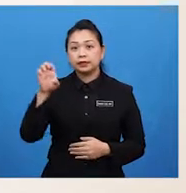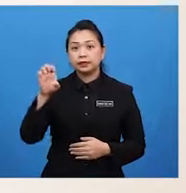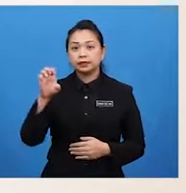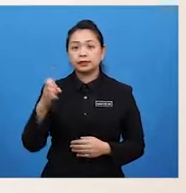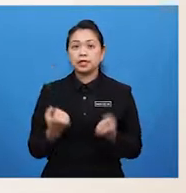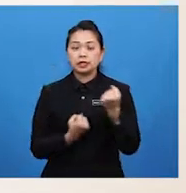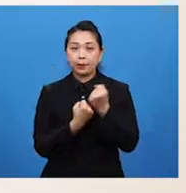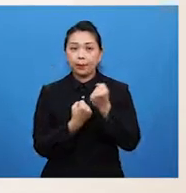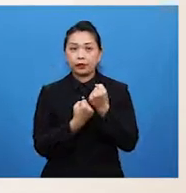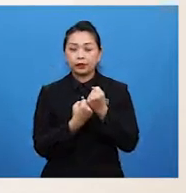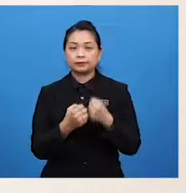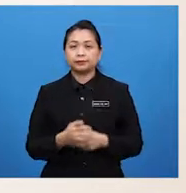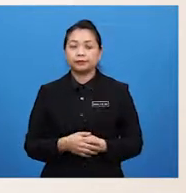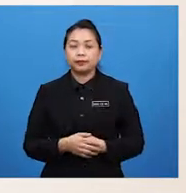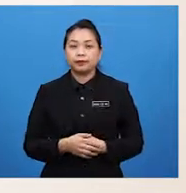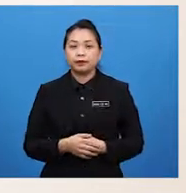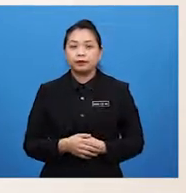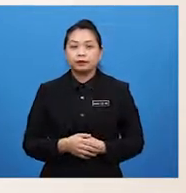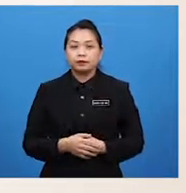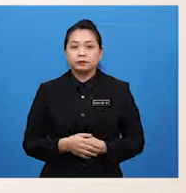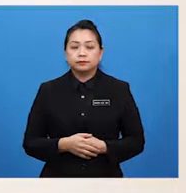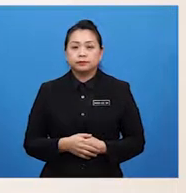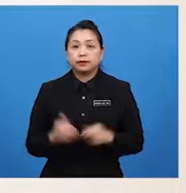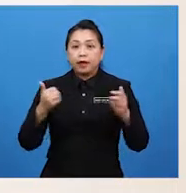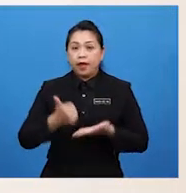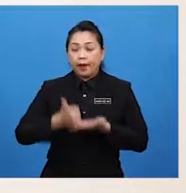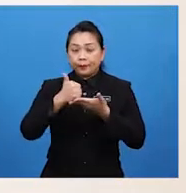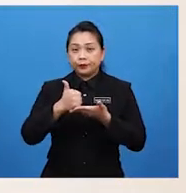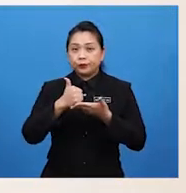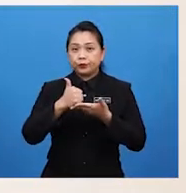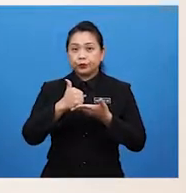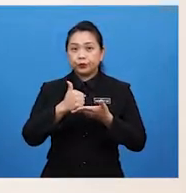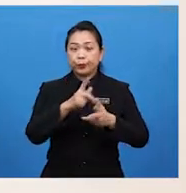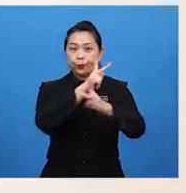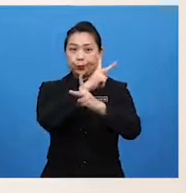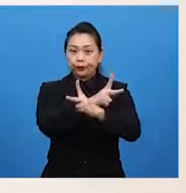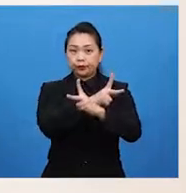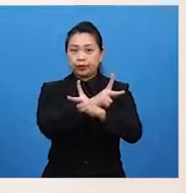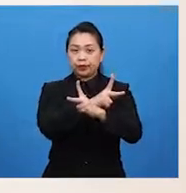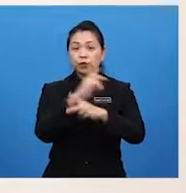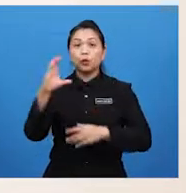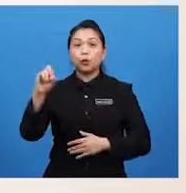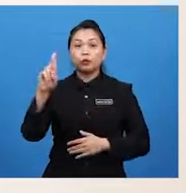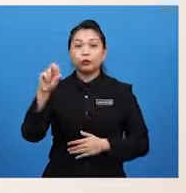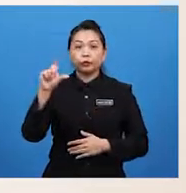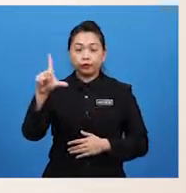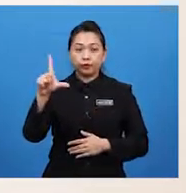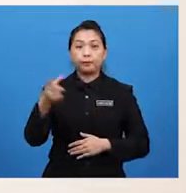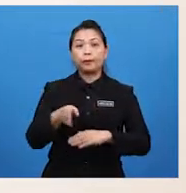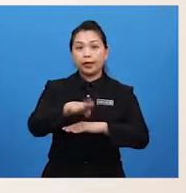Examples, for instance, this ability helps to protect coral reefs and seagrass